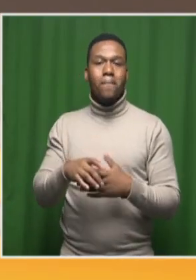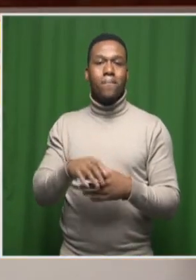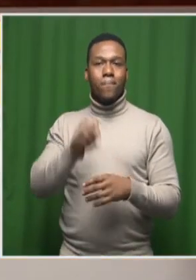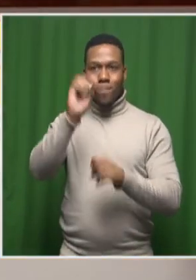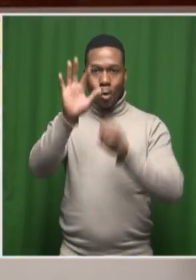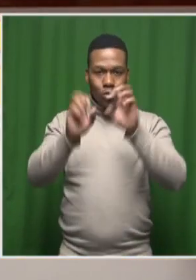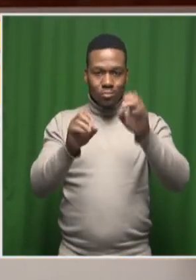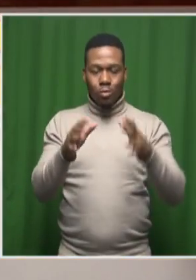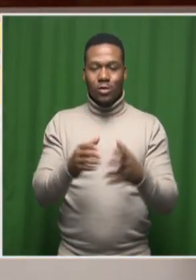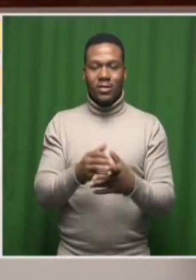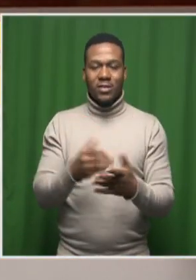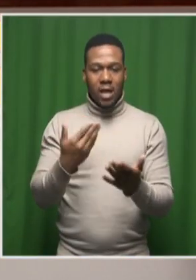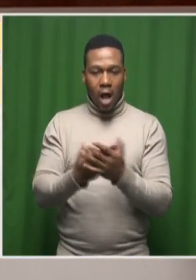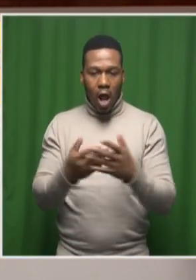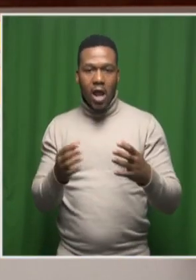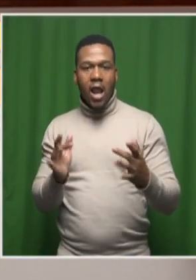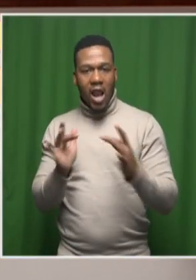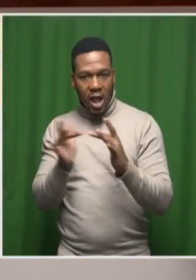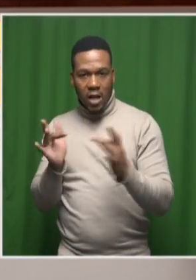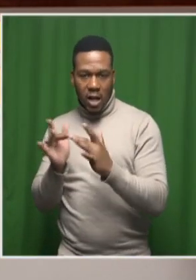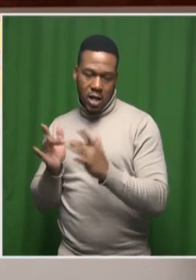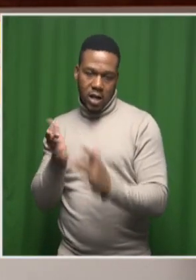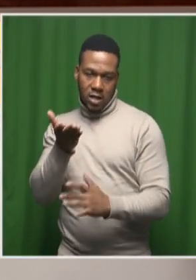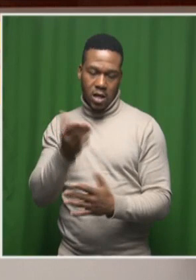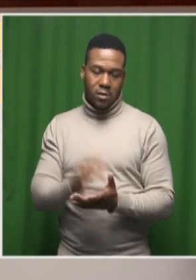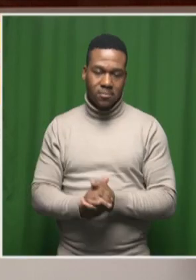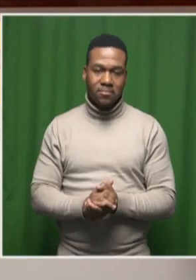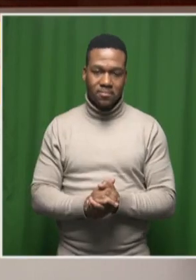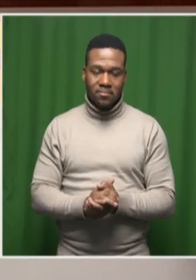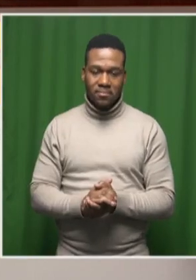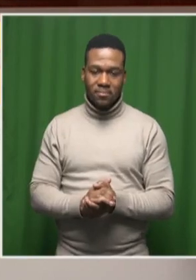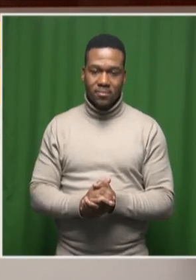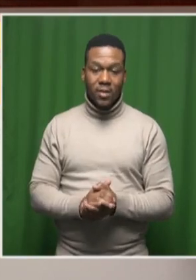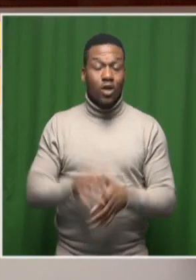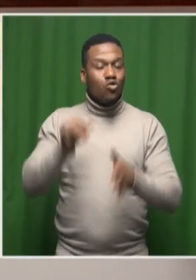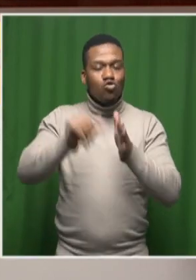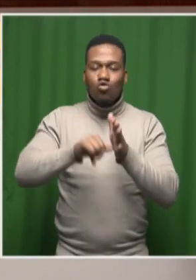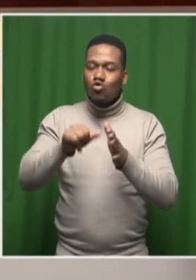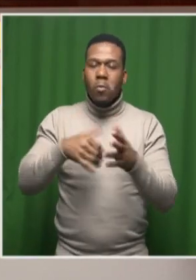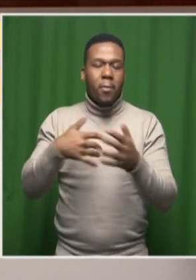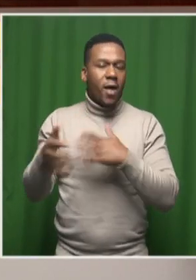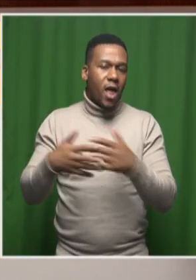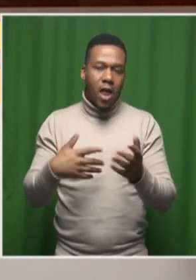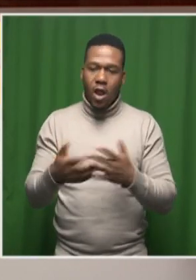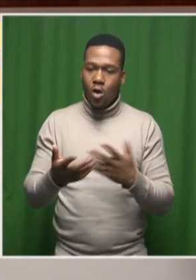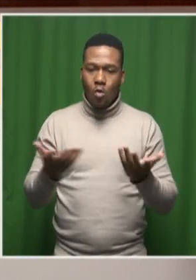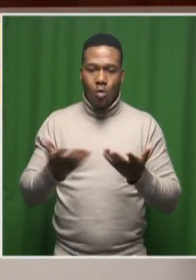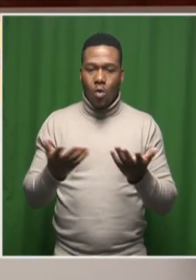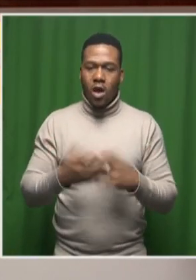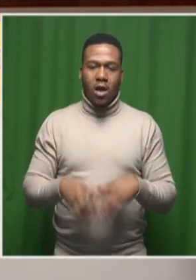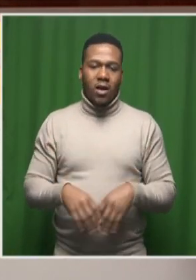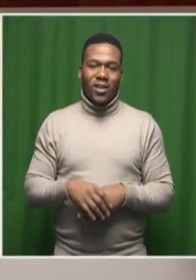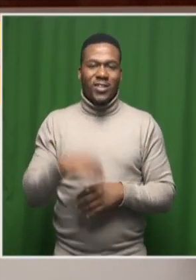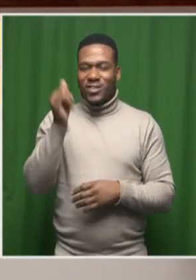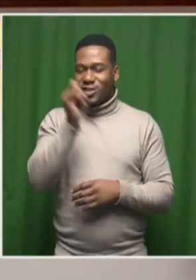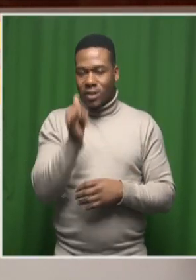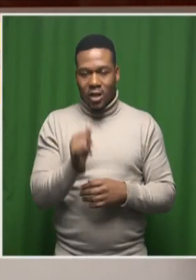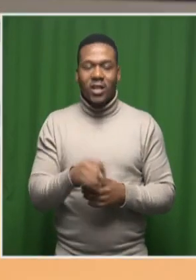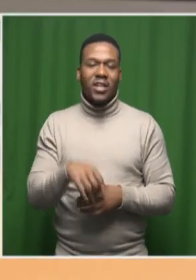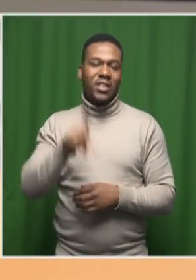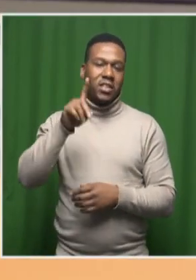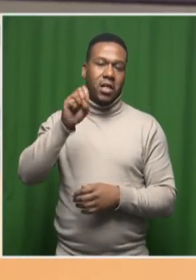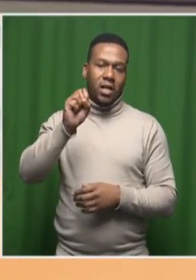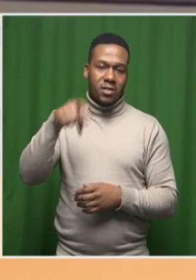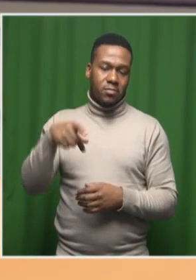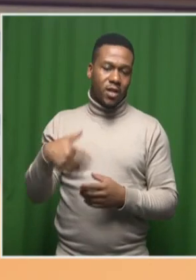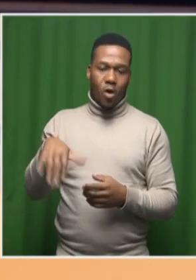That's really, I think, powerful. So yeah, YouTube, anywhere on all your DSPs.